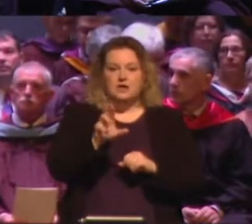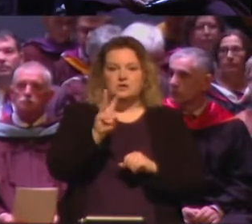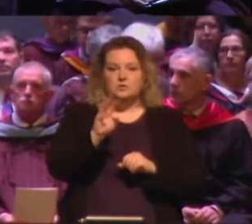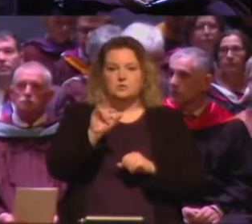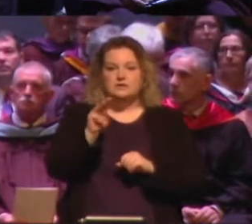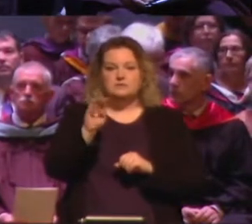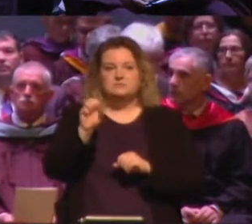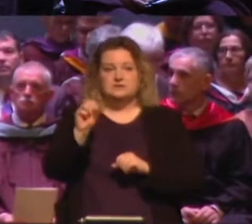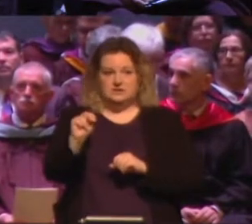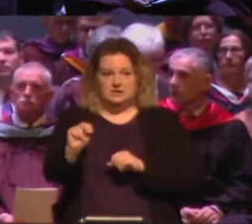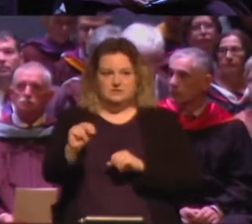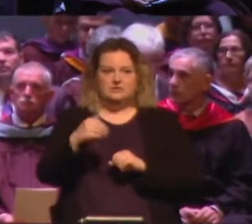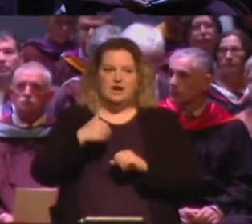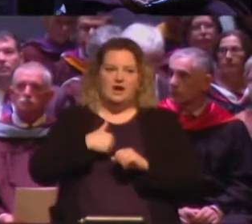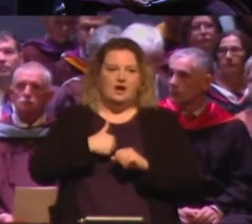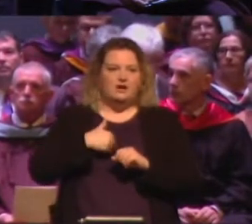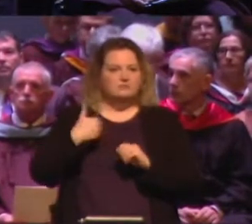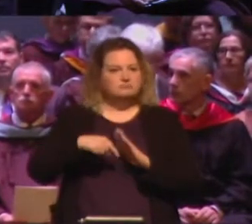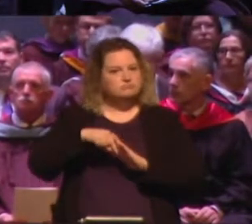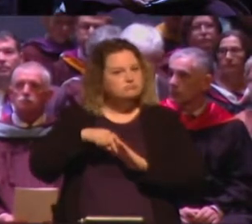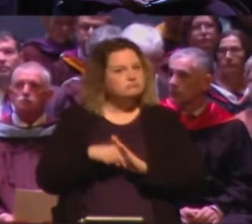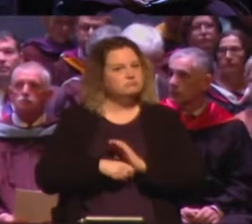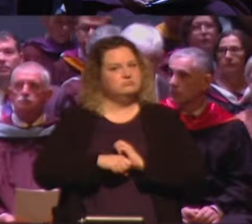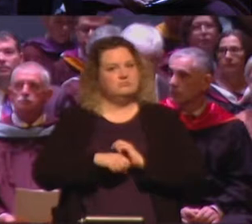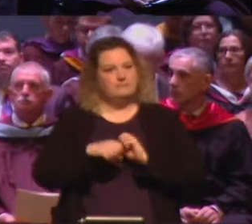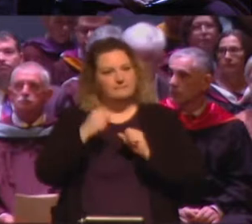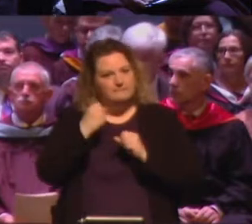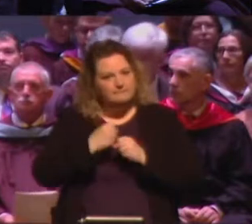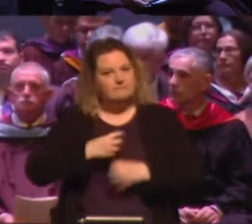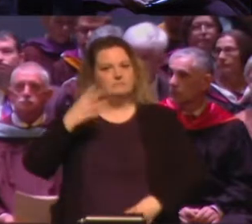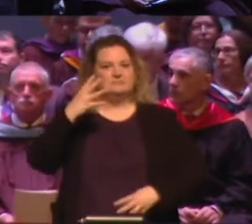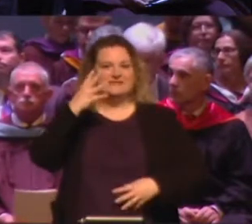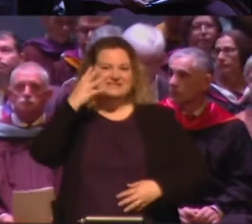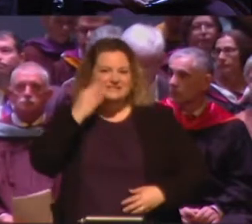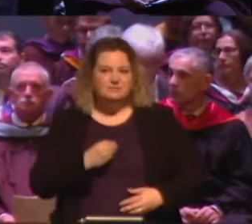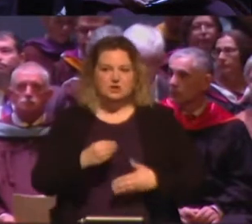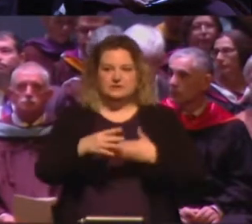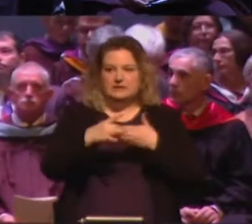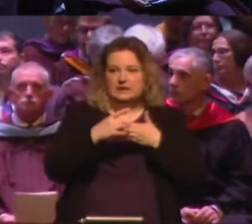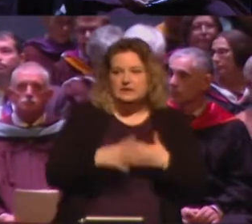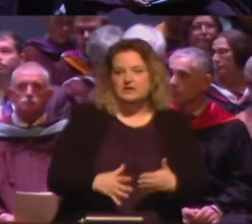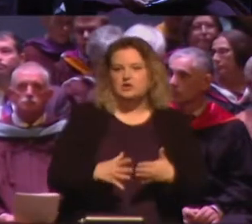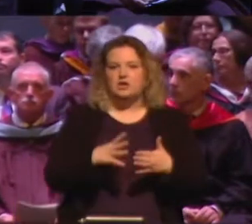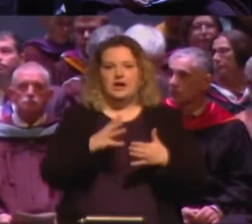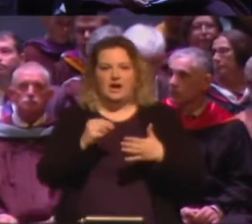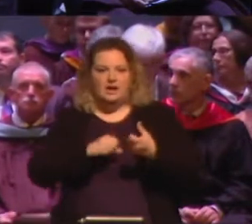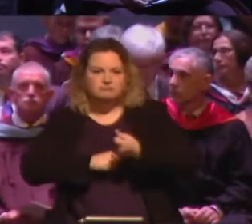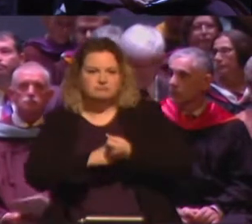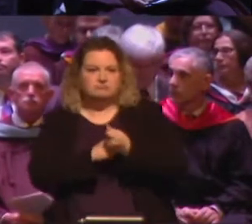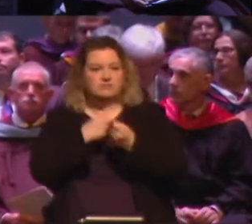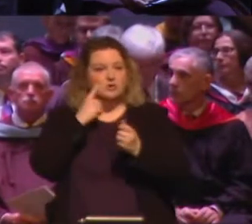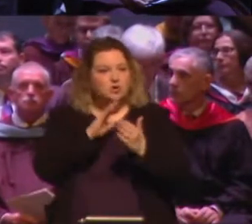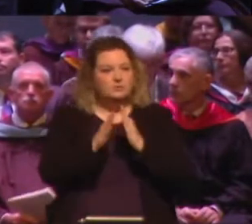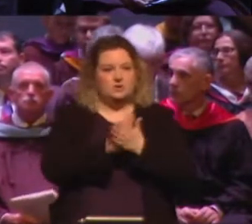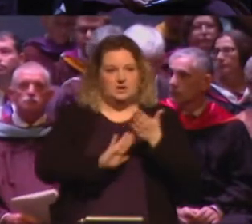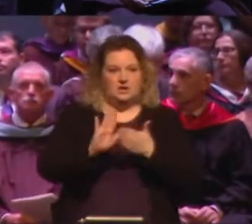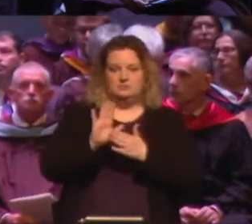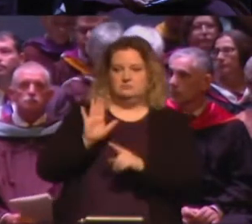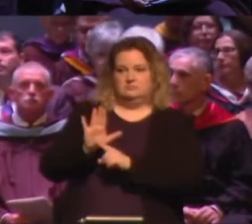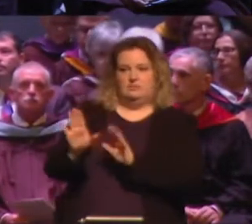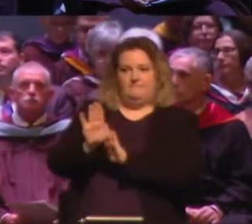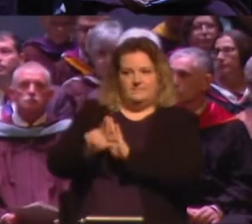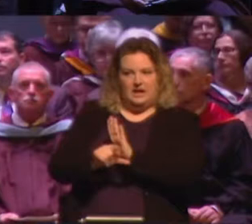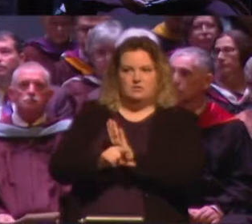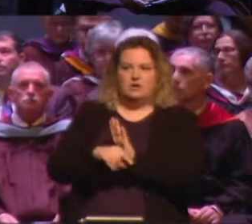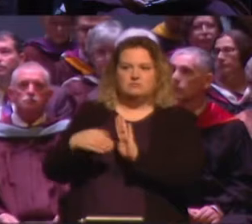Dr. Williamson brings extensive experience as a leader, innovator, and proponent of community colleges, along with a background steeped